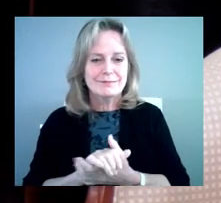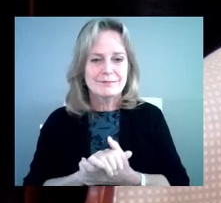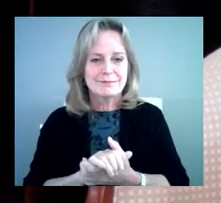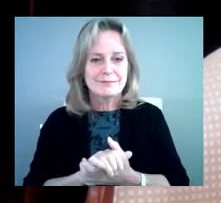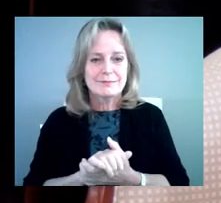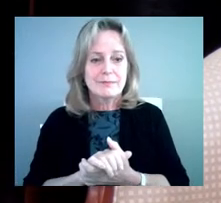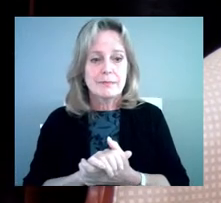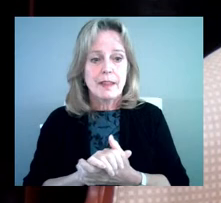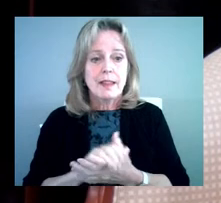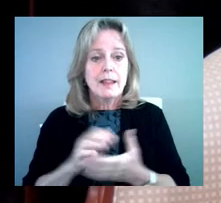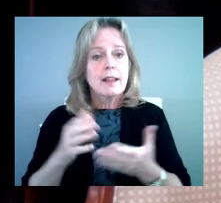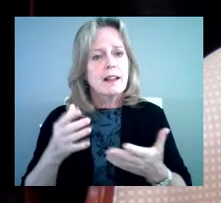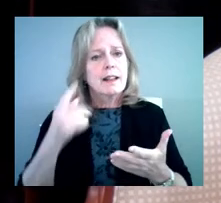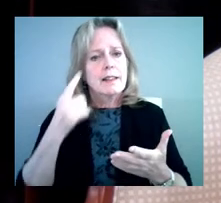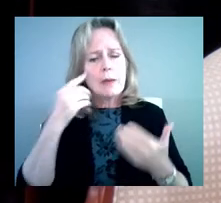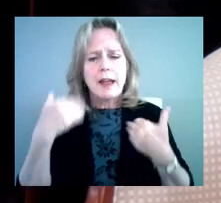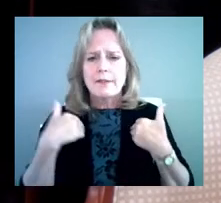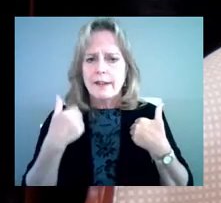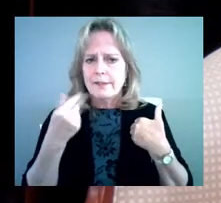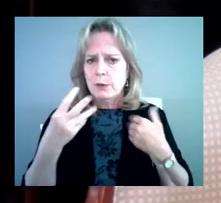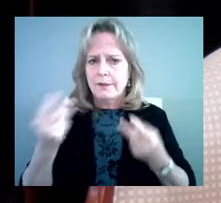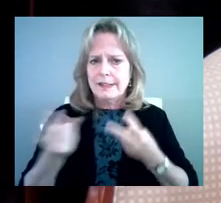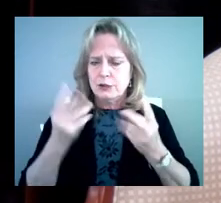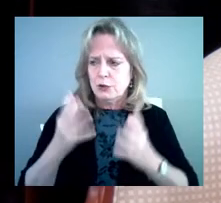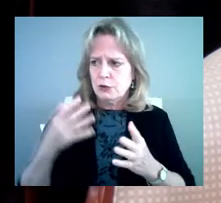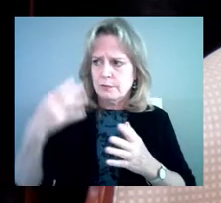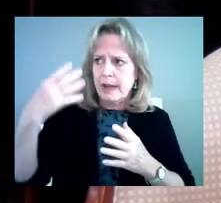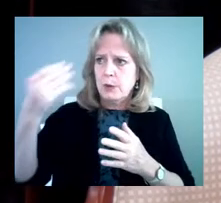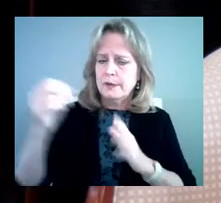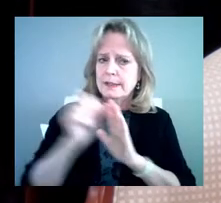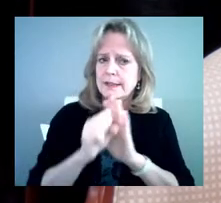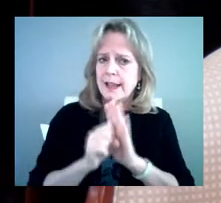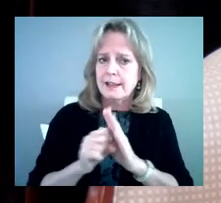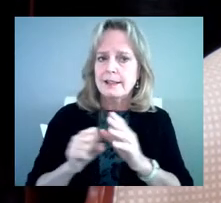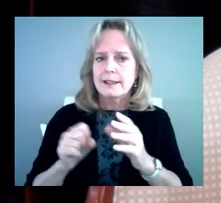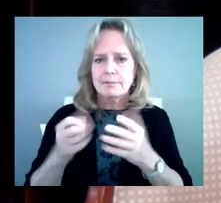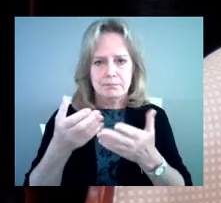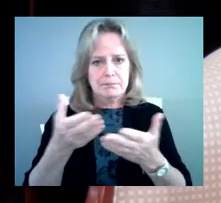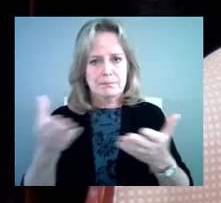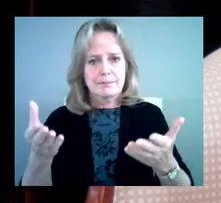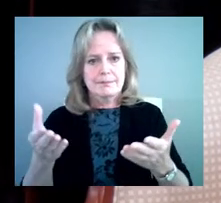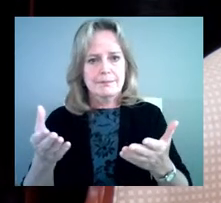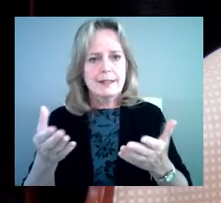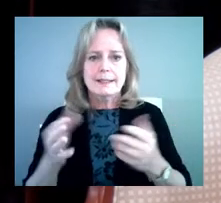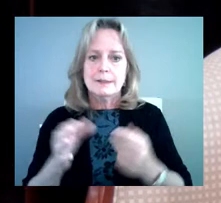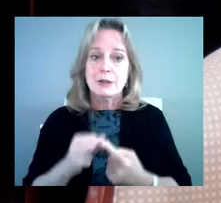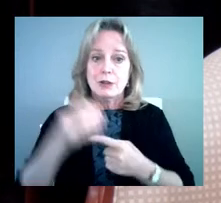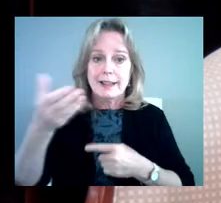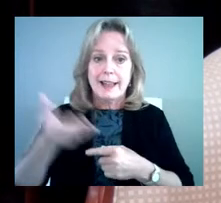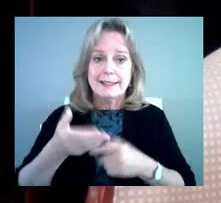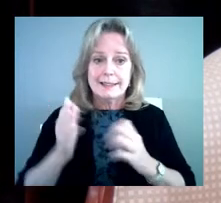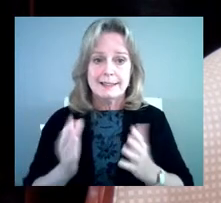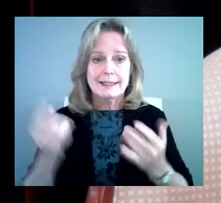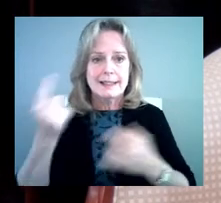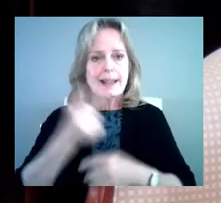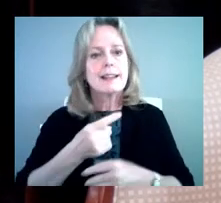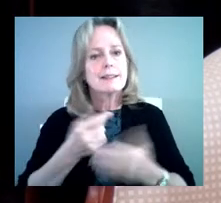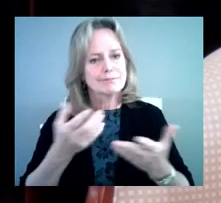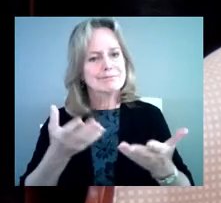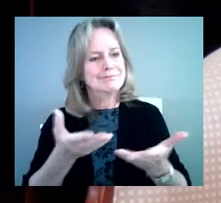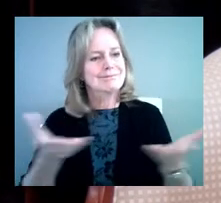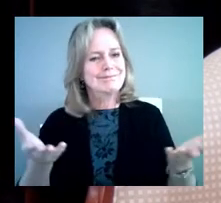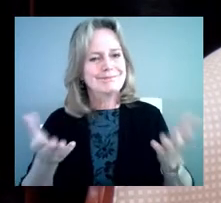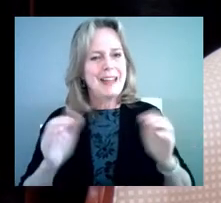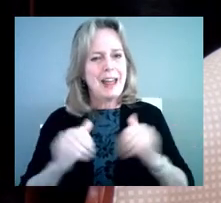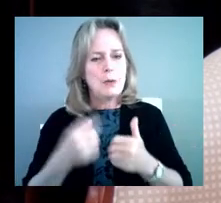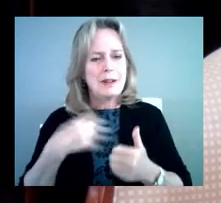So I think we have a few visitors from out of state, but for those of you who are special guests today, this is how we like to